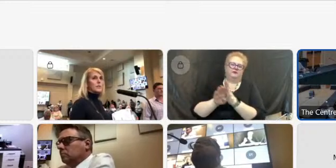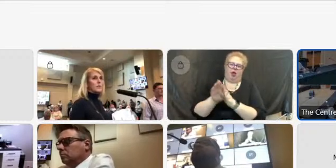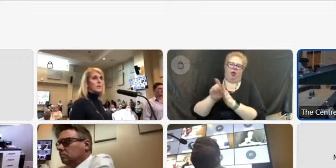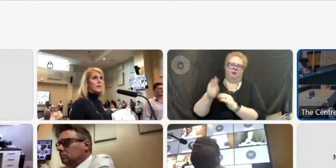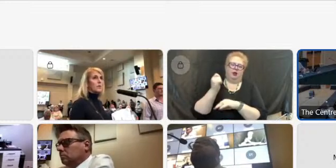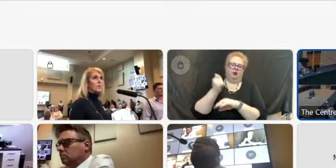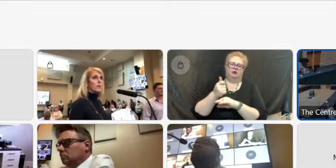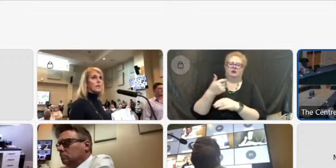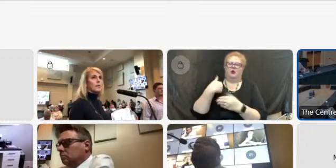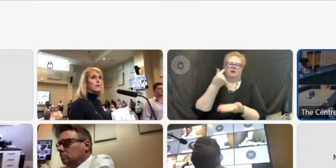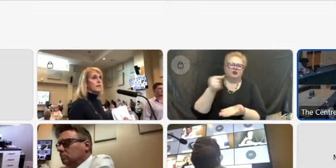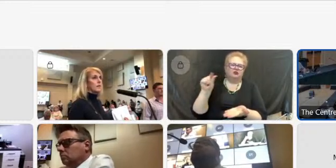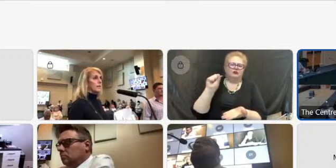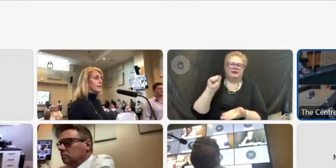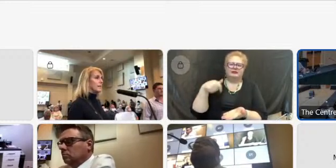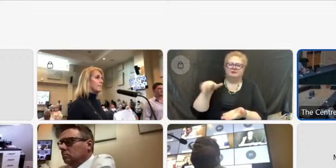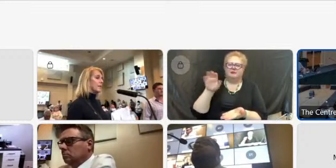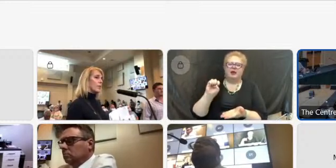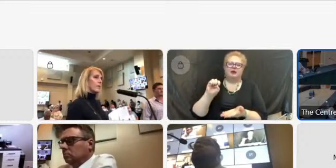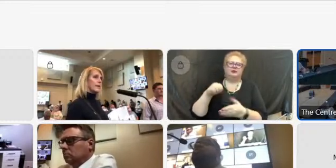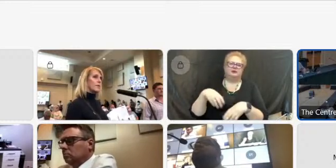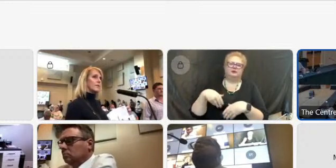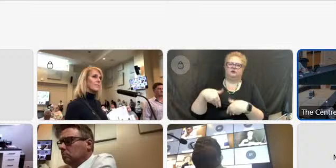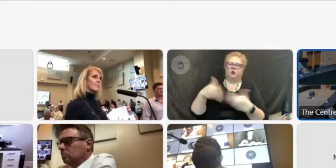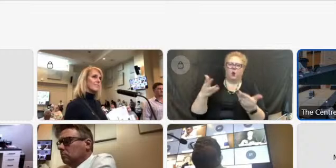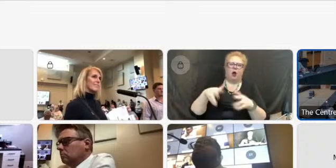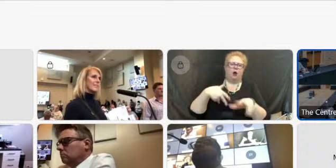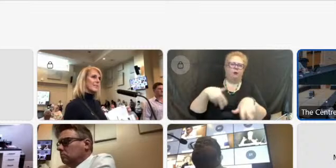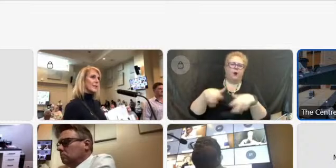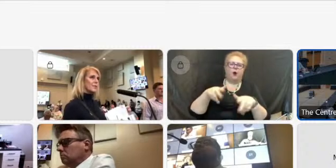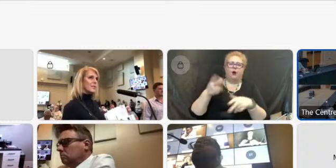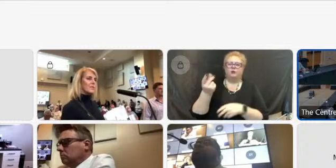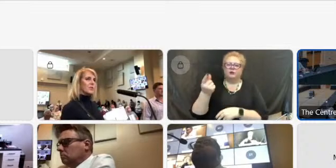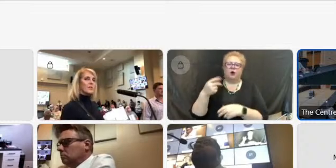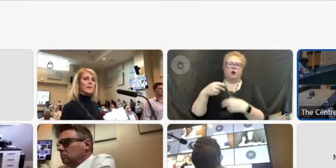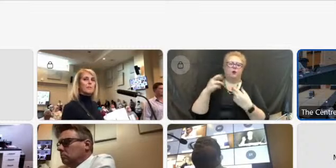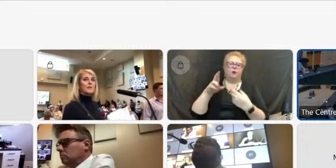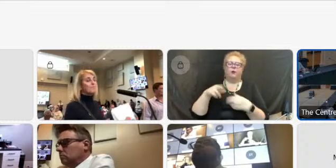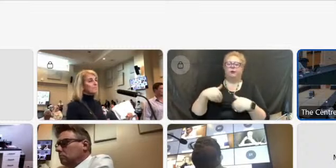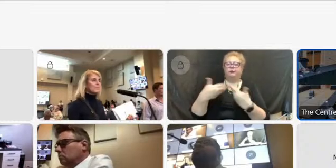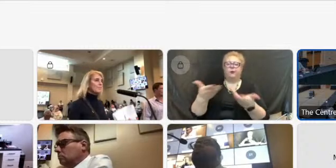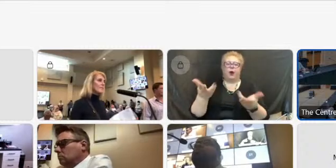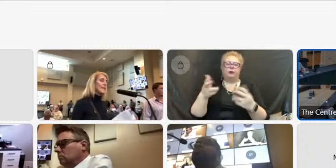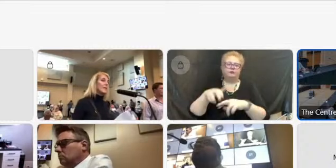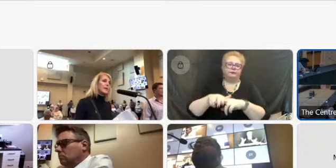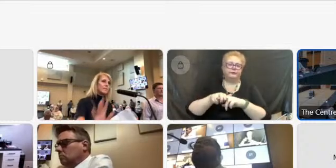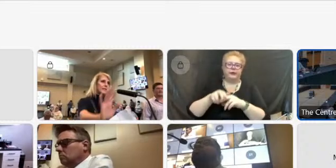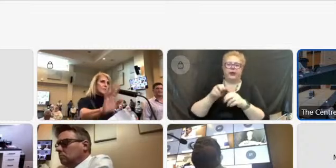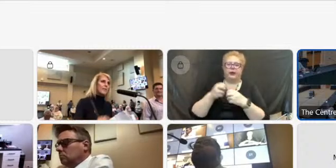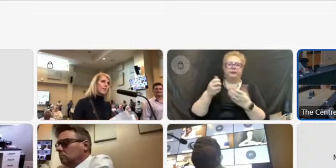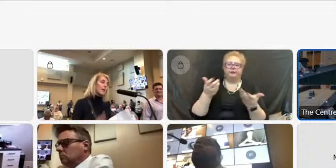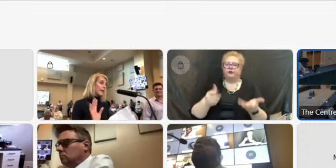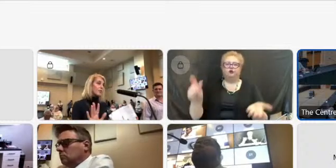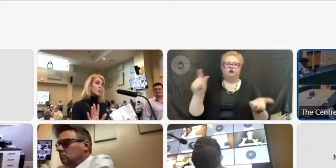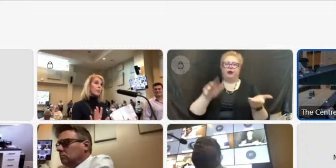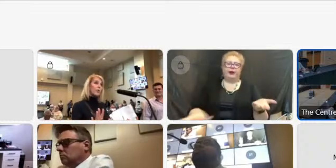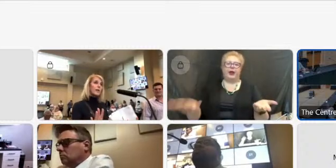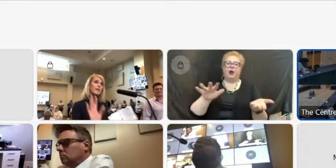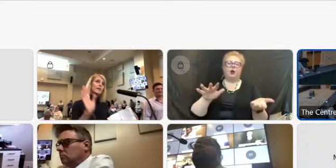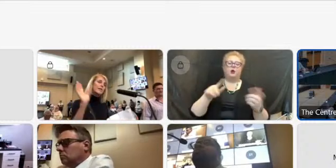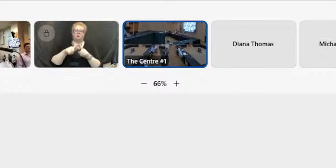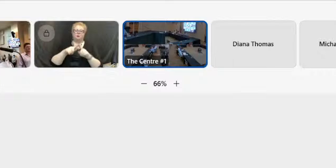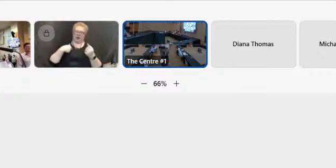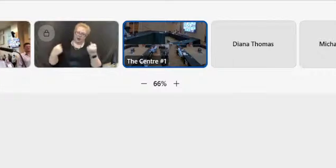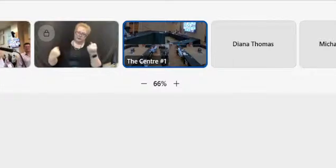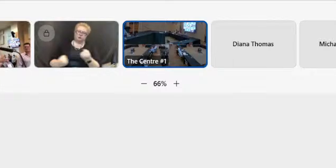to take your dog out walking, or to go and, sit on the green. But anyway, that's my thought. I do support